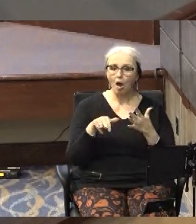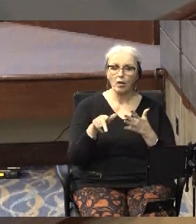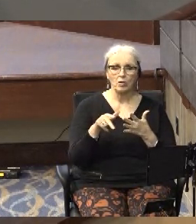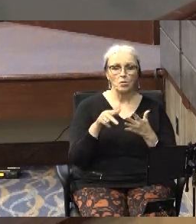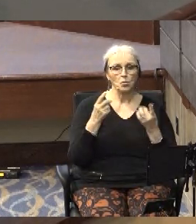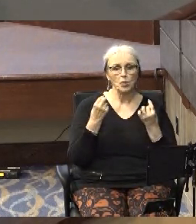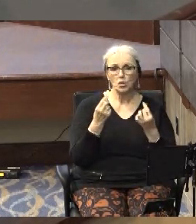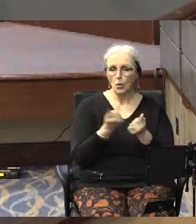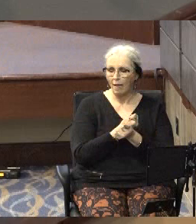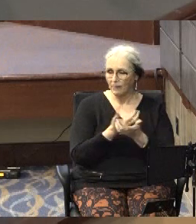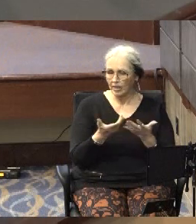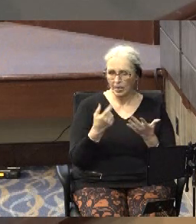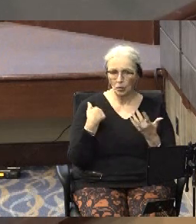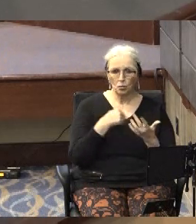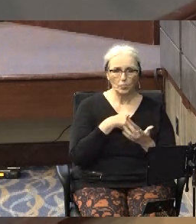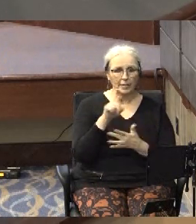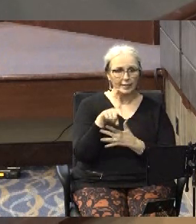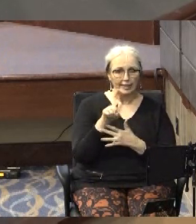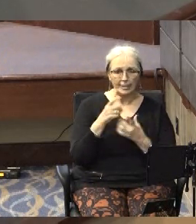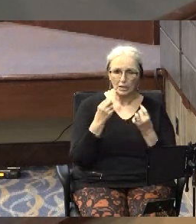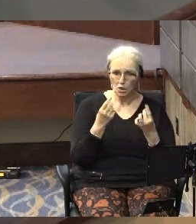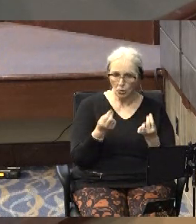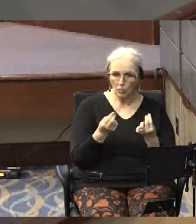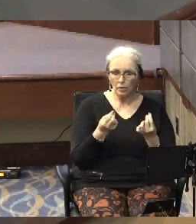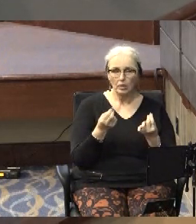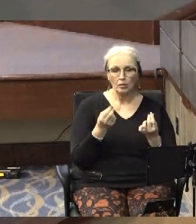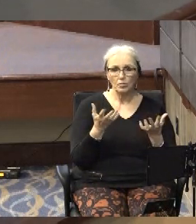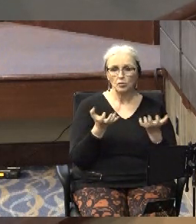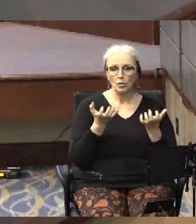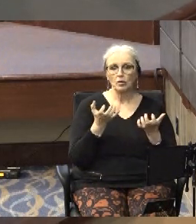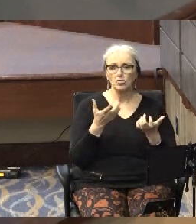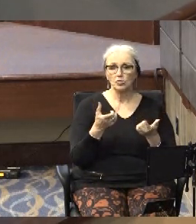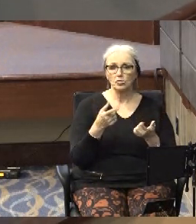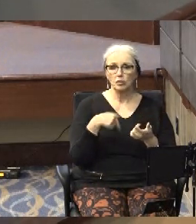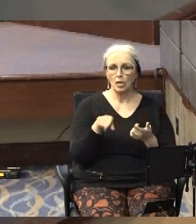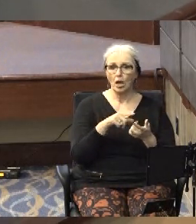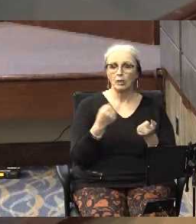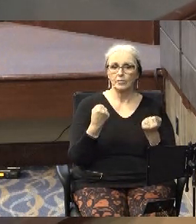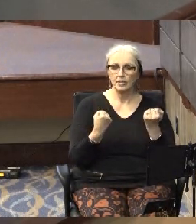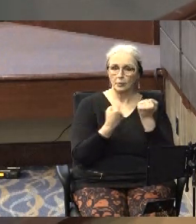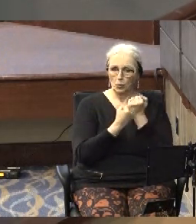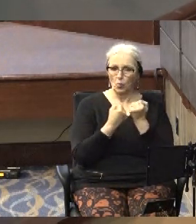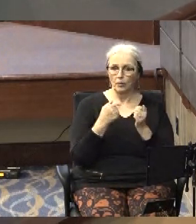do. Basically, we just want y'all to be able to support this.